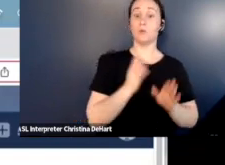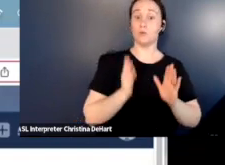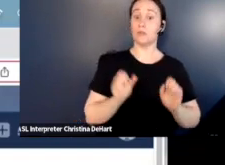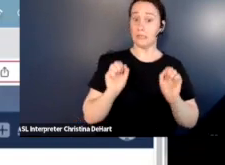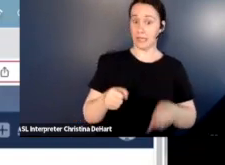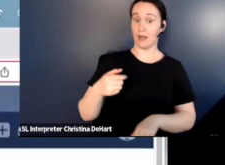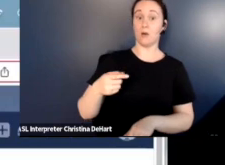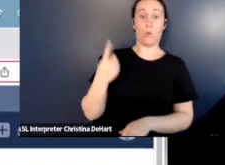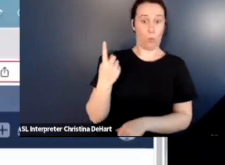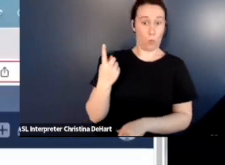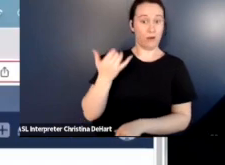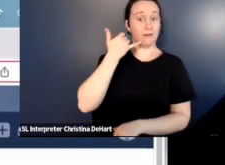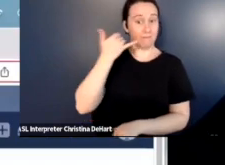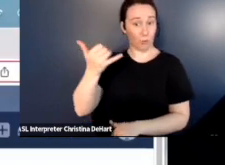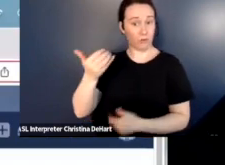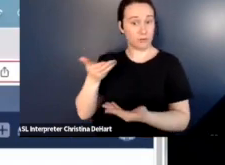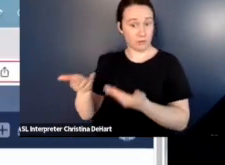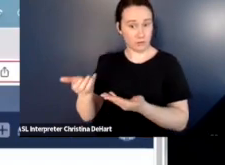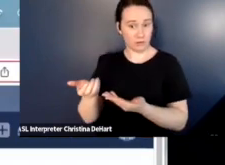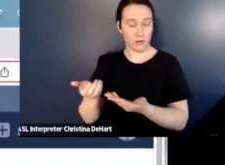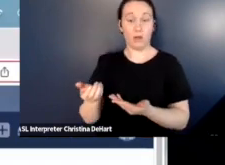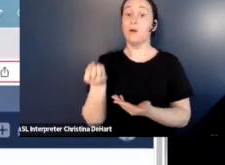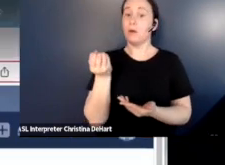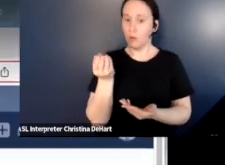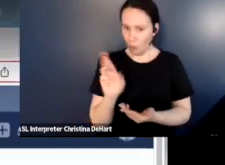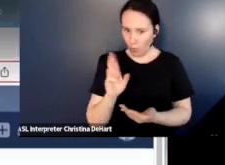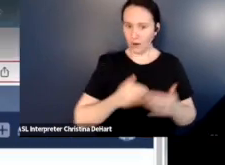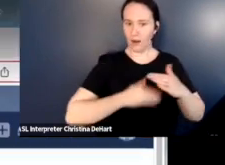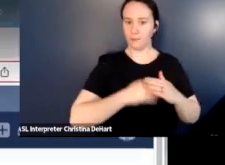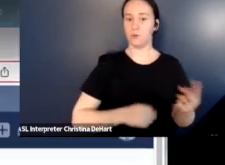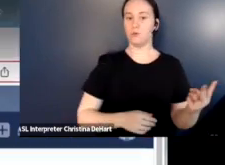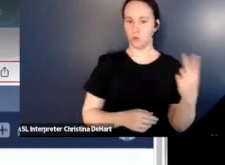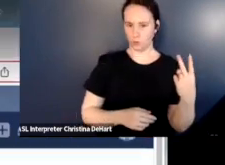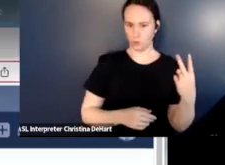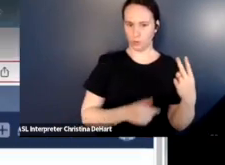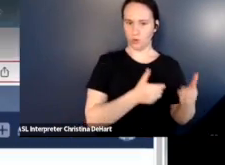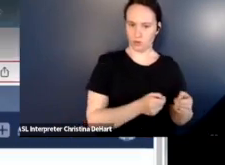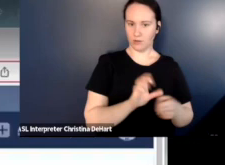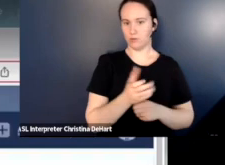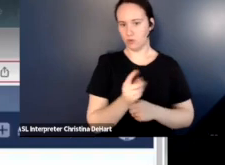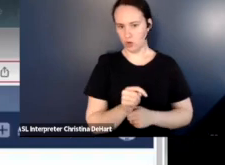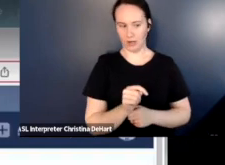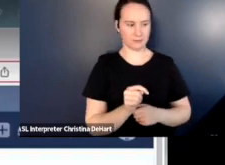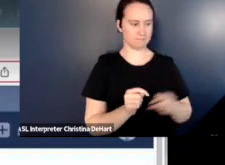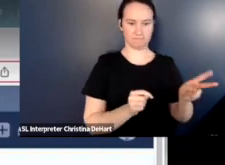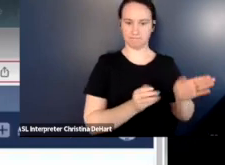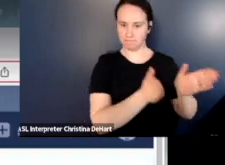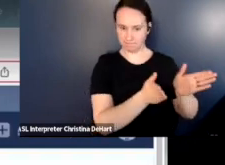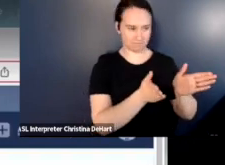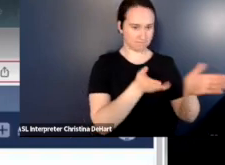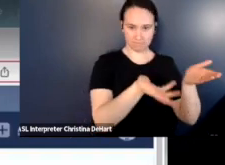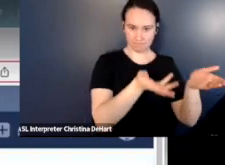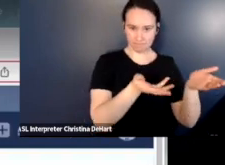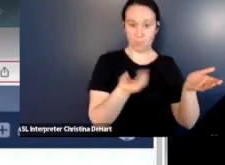voice interaction or up to 2 messaging, so chat or text interactions at one time. Once a user hits the